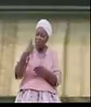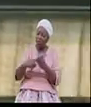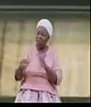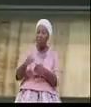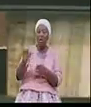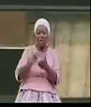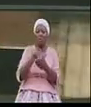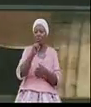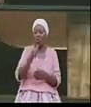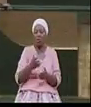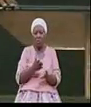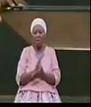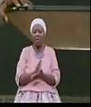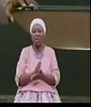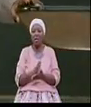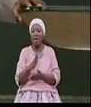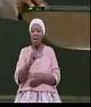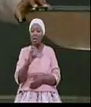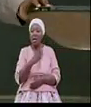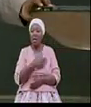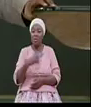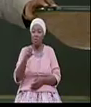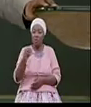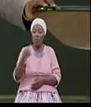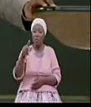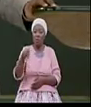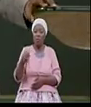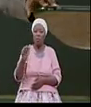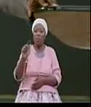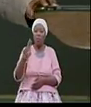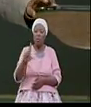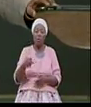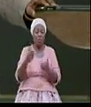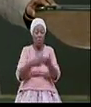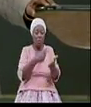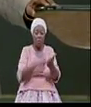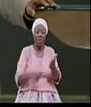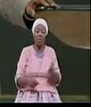not right. And so Paul corrected him,